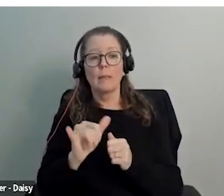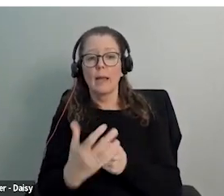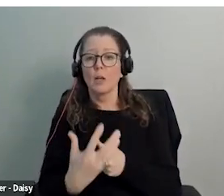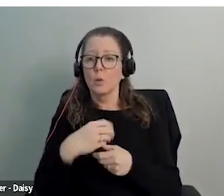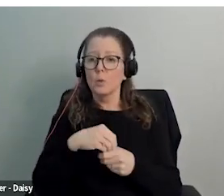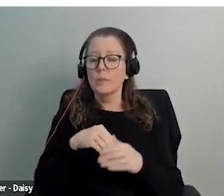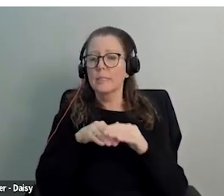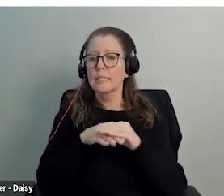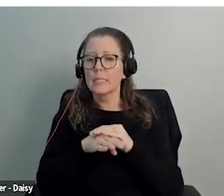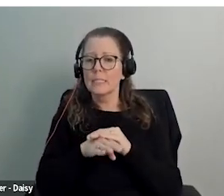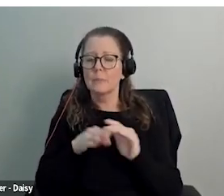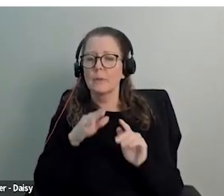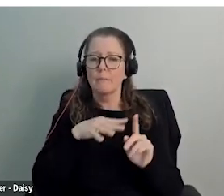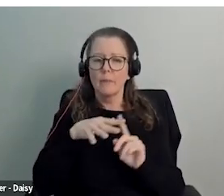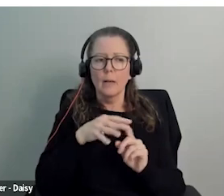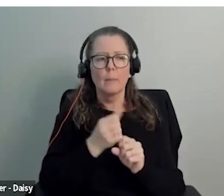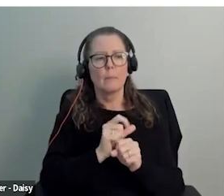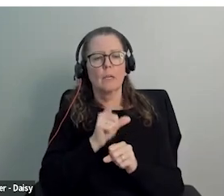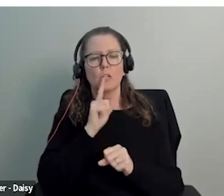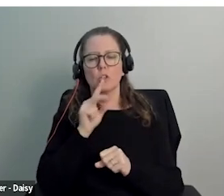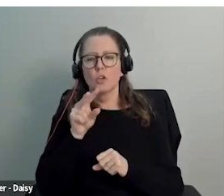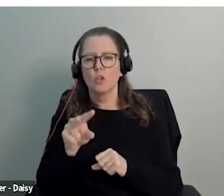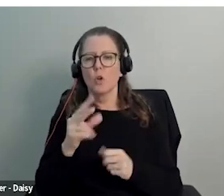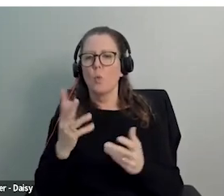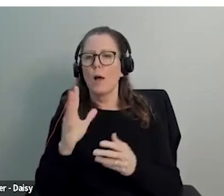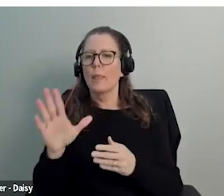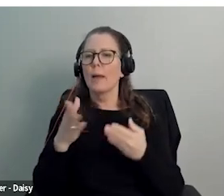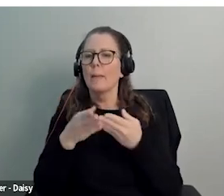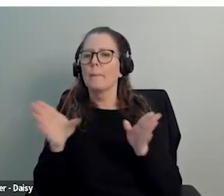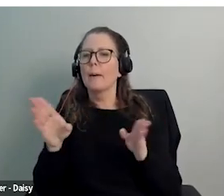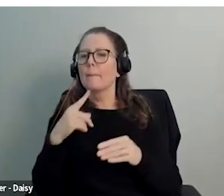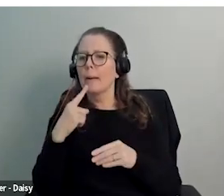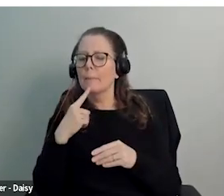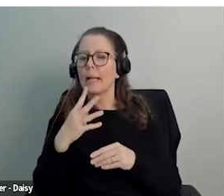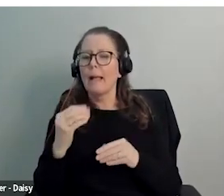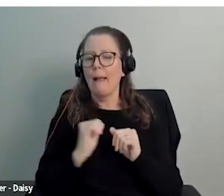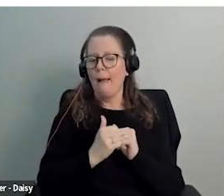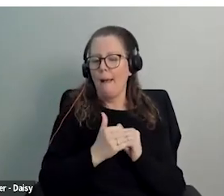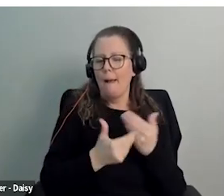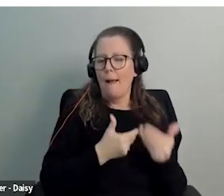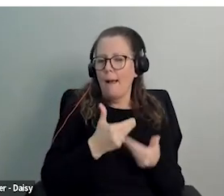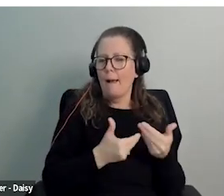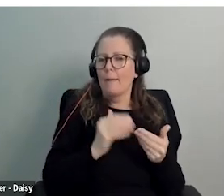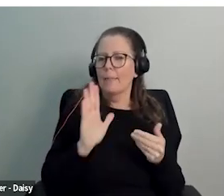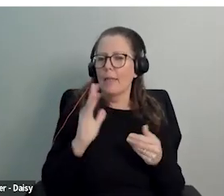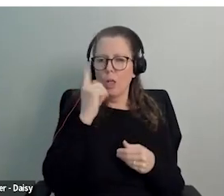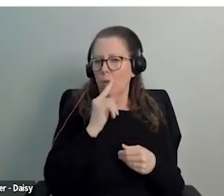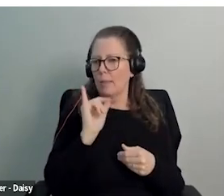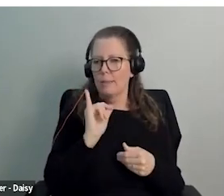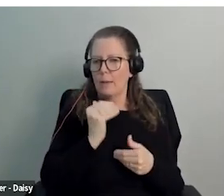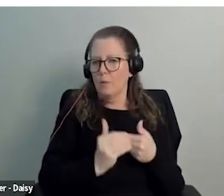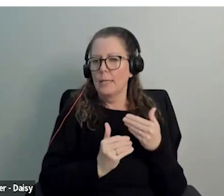It is important to evaluate both a company's public-facing materials and how they conduct their hiring process. These are just some